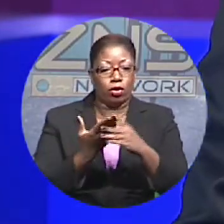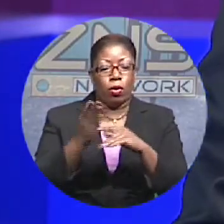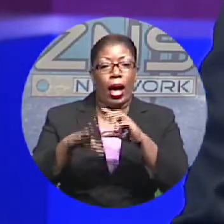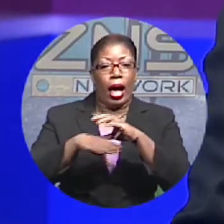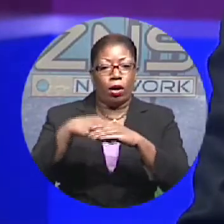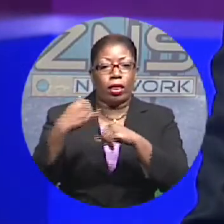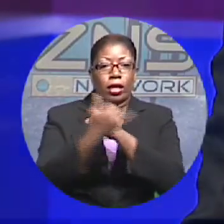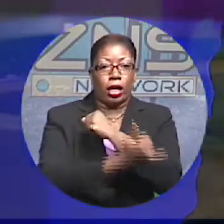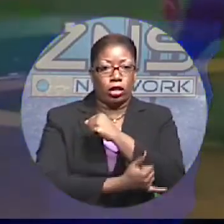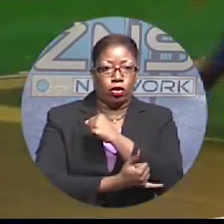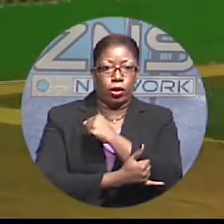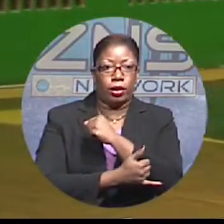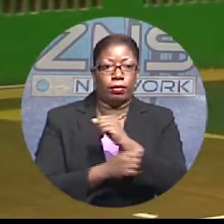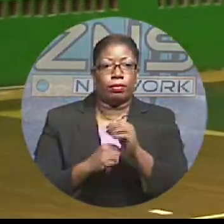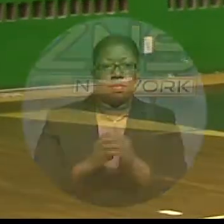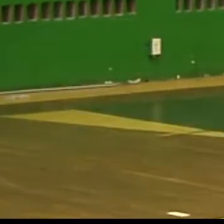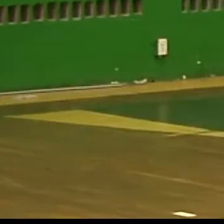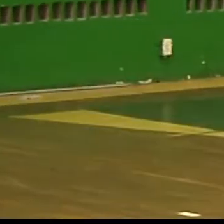country.